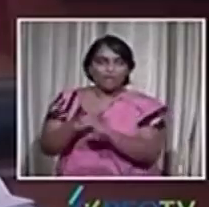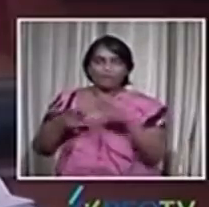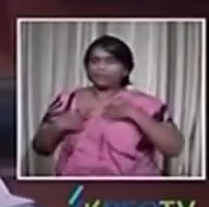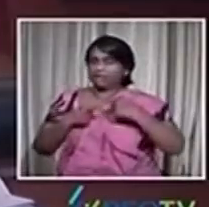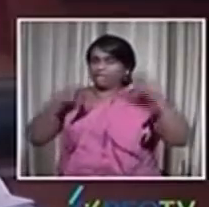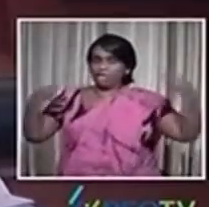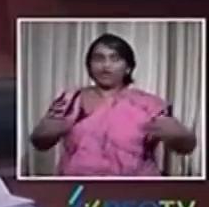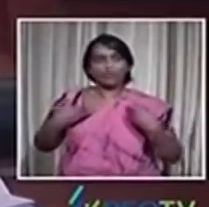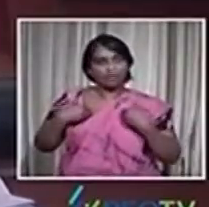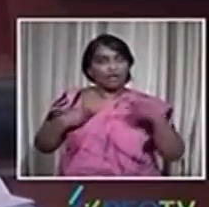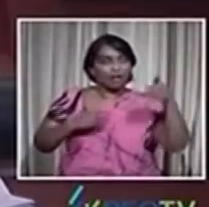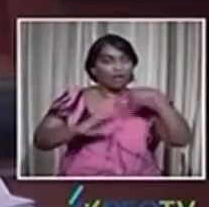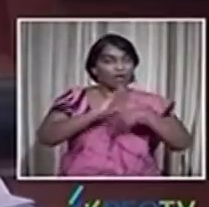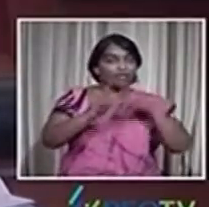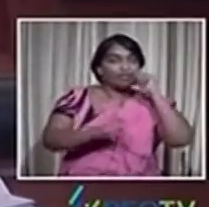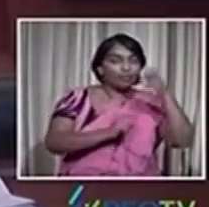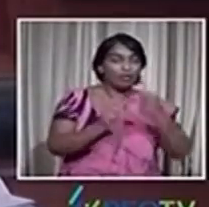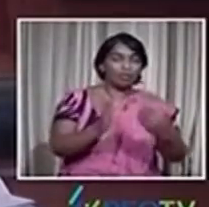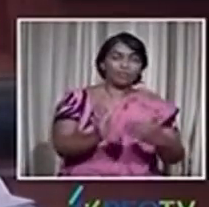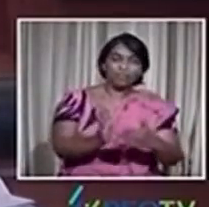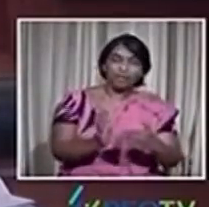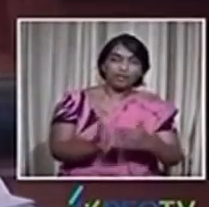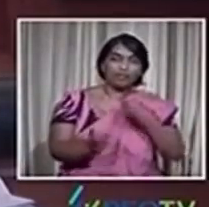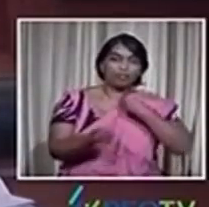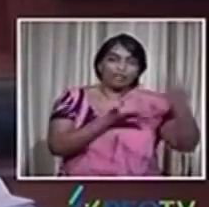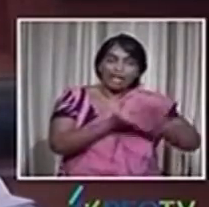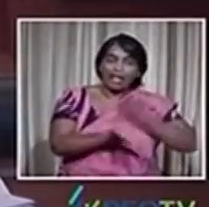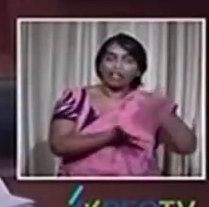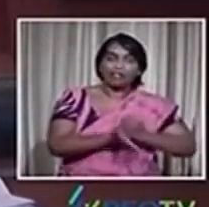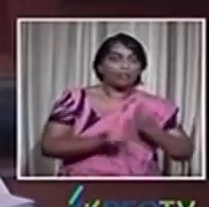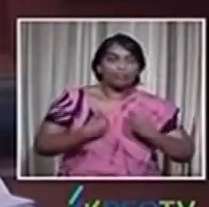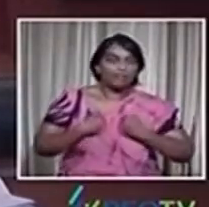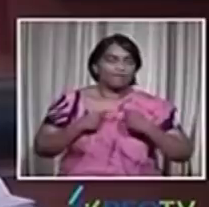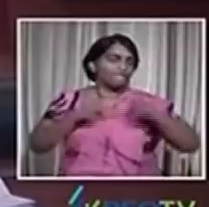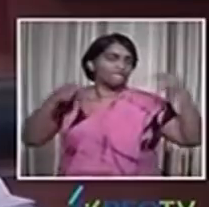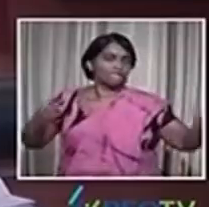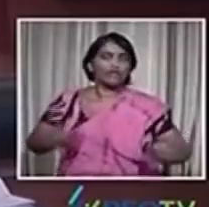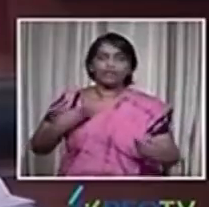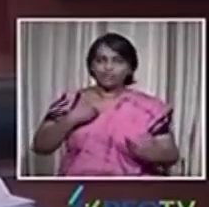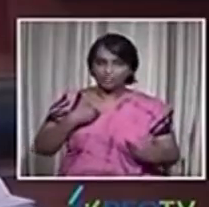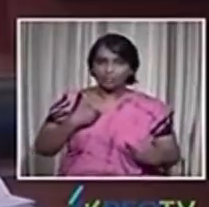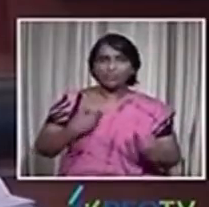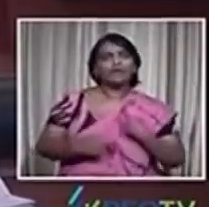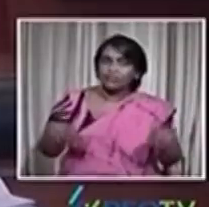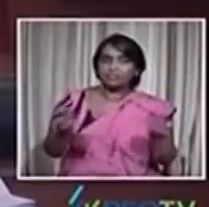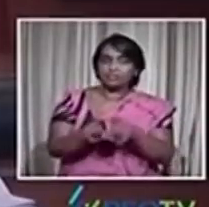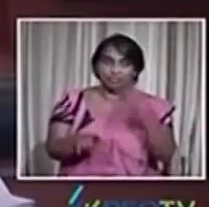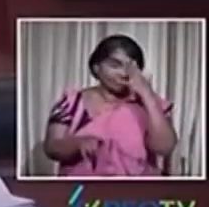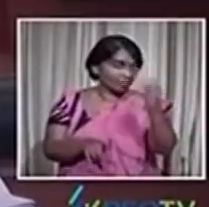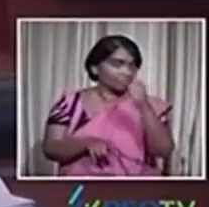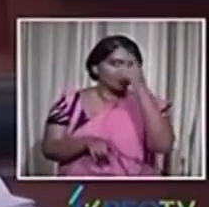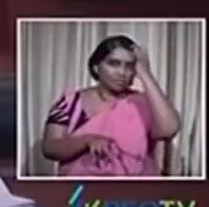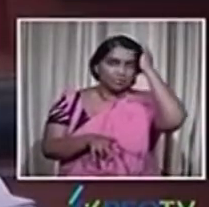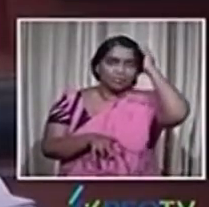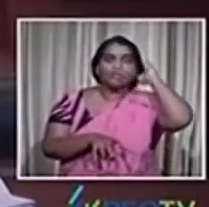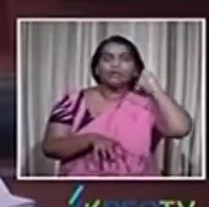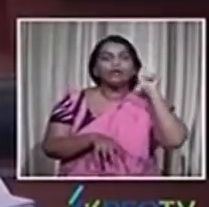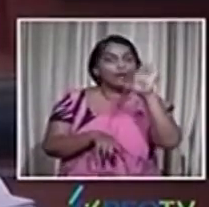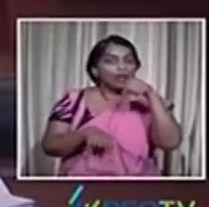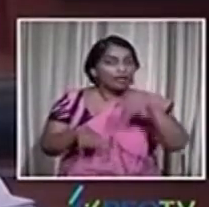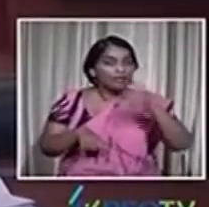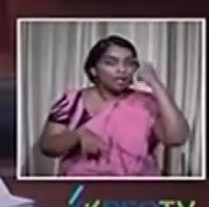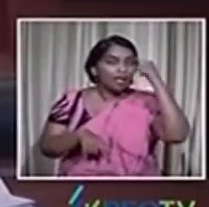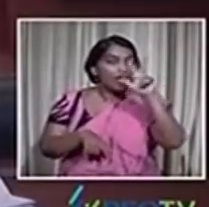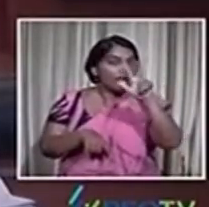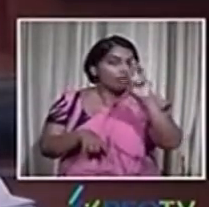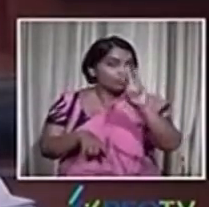I wrong? That is why he is asked to go home. If the country's economy is in shambles, there is no food and electricity, won't people be forced